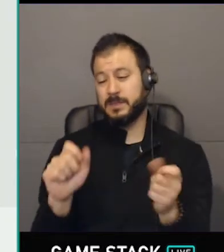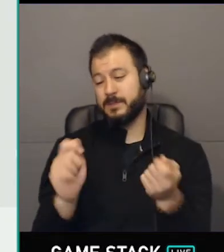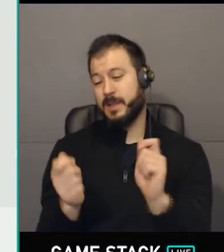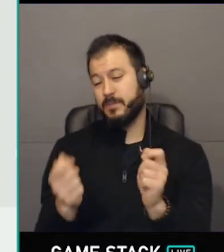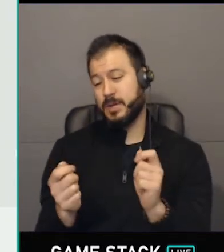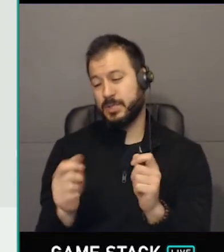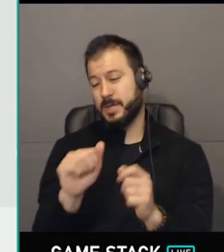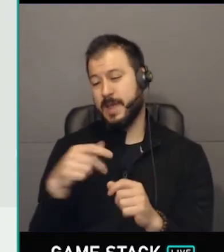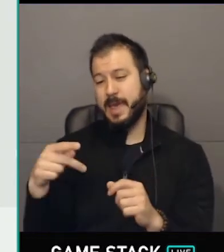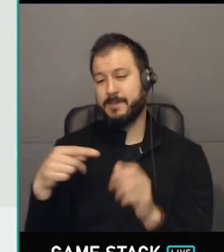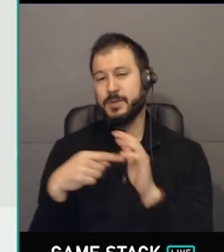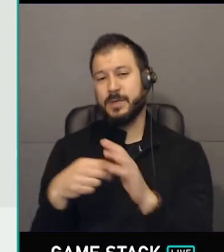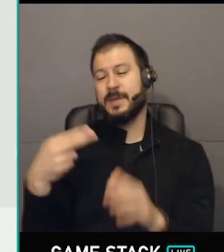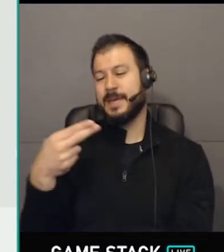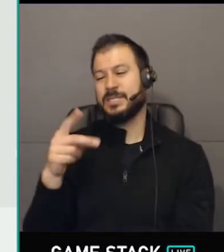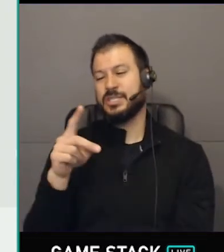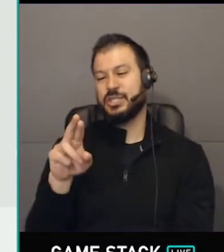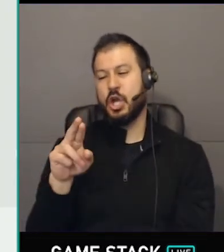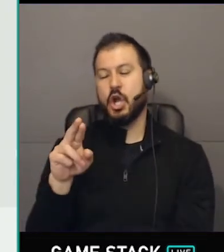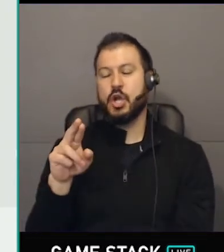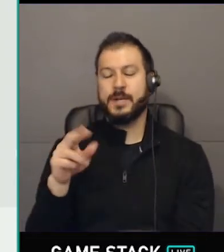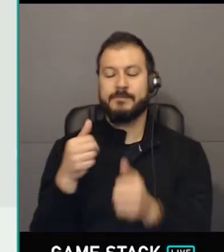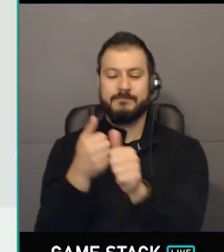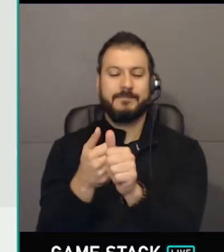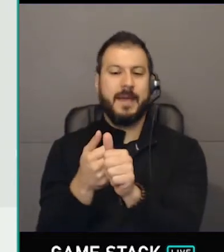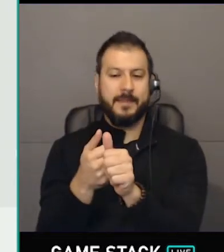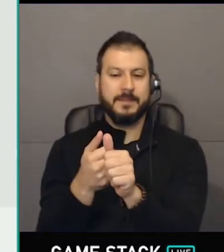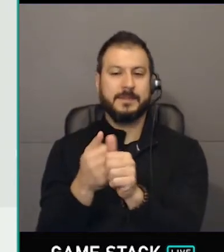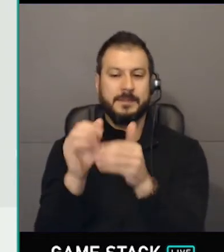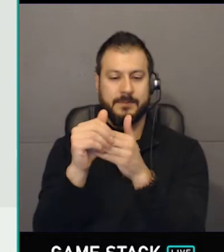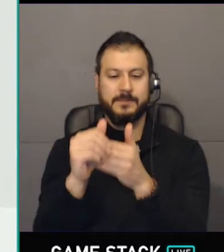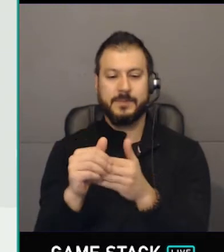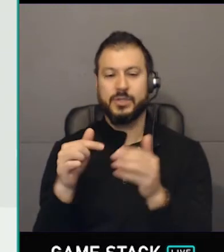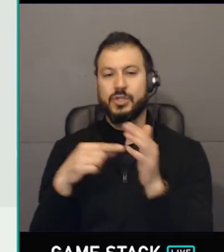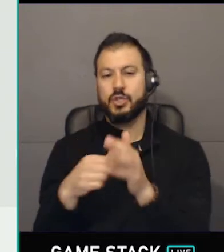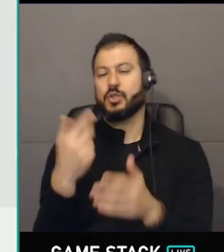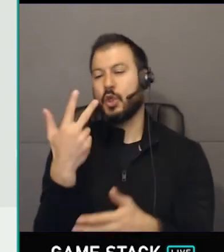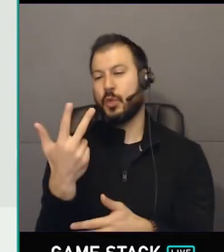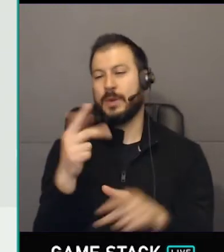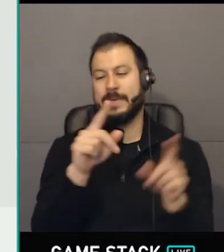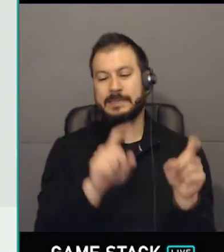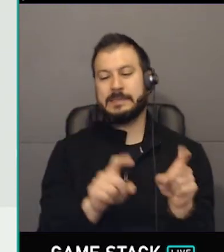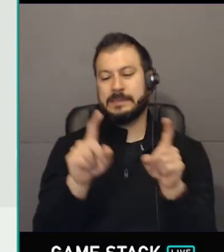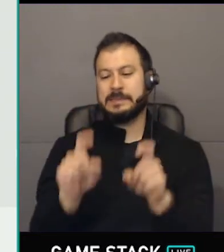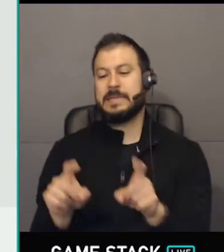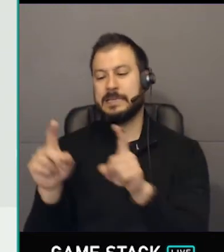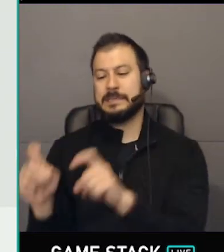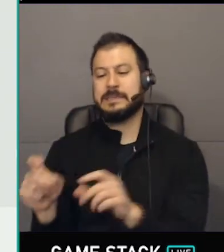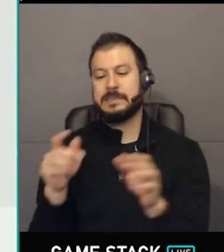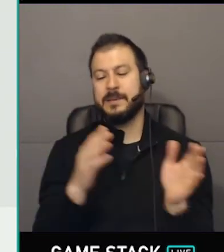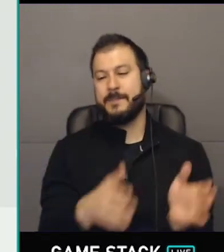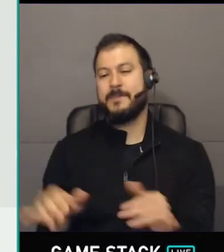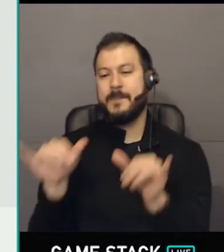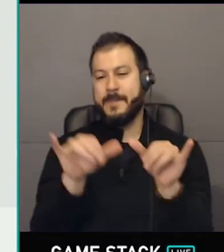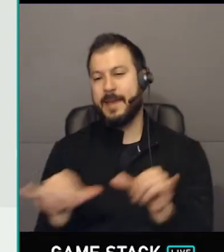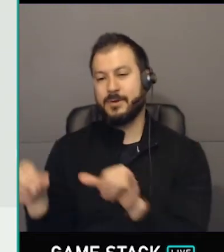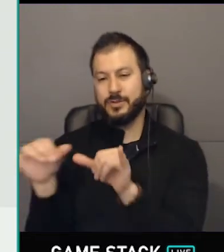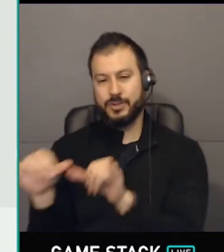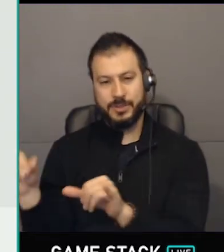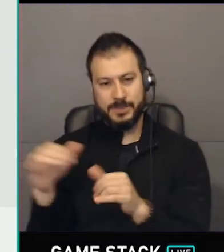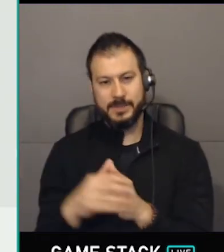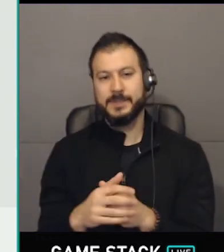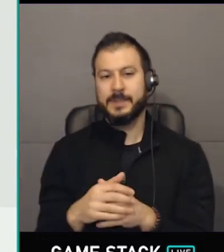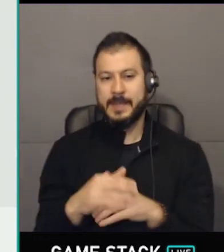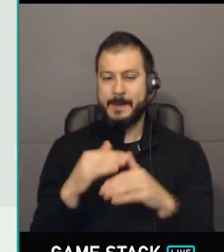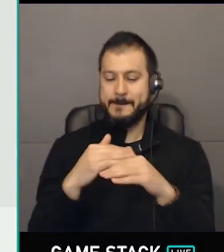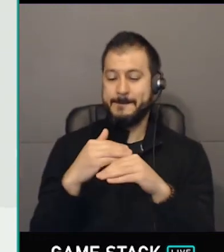the HDR Gaming Interest Group's guidelines. It shows 3 test patterns to measure minimum luminance, maximum luminance 10% frame,